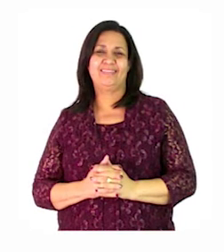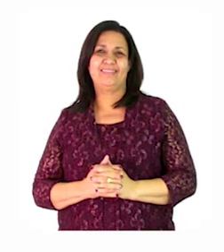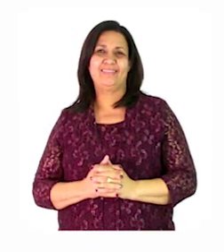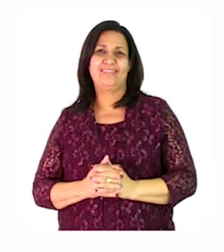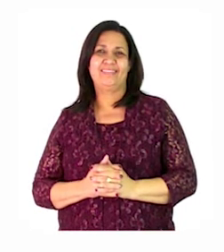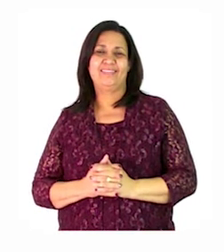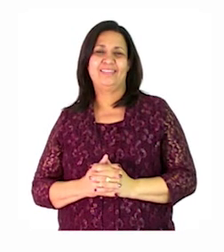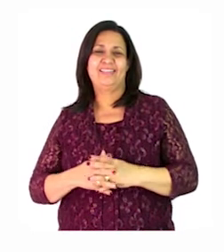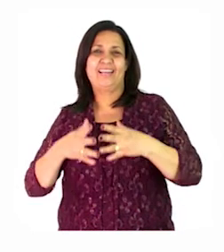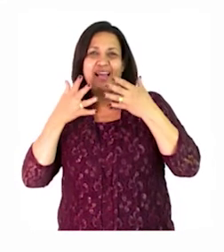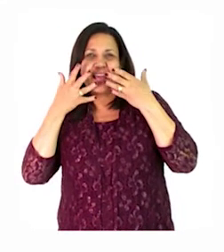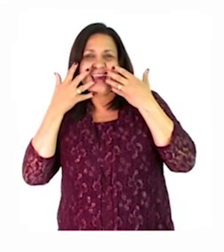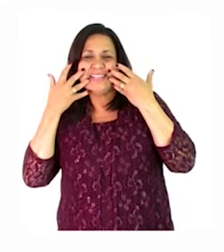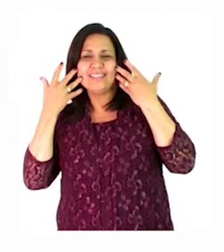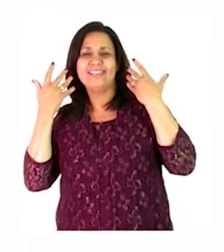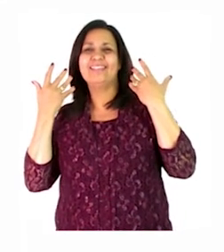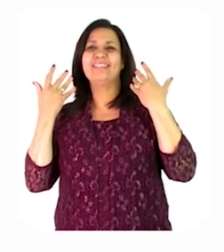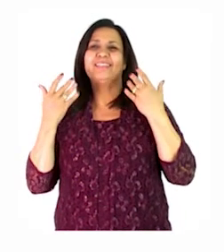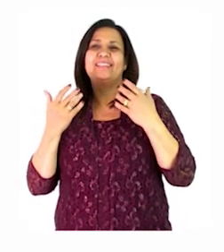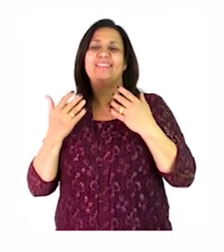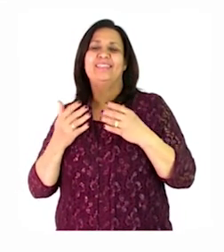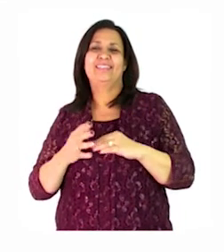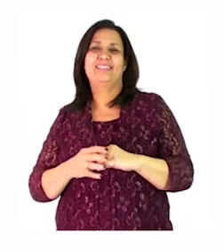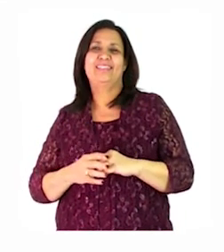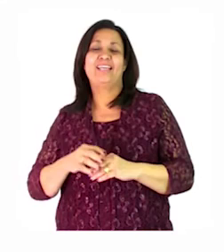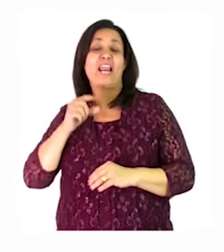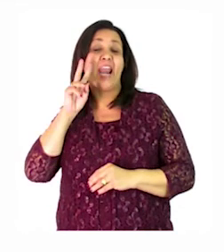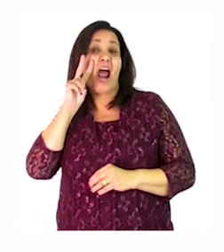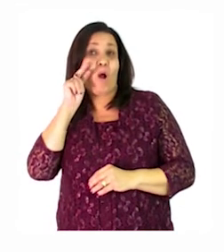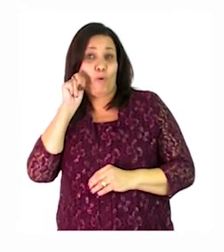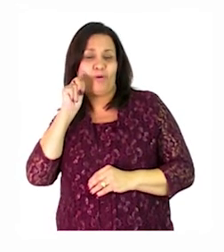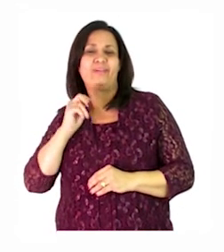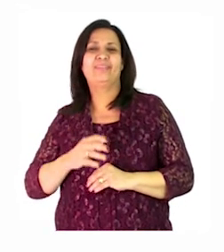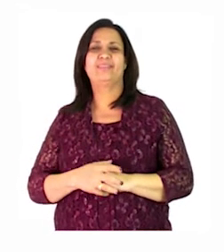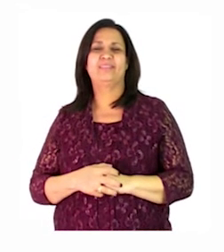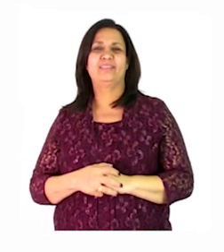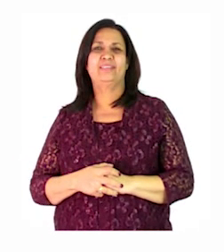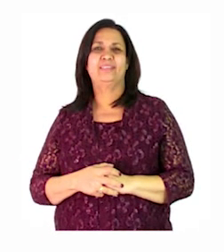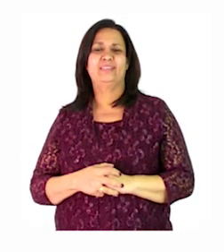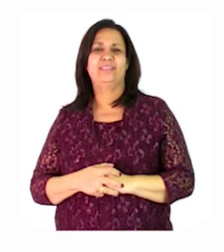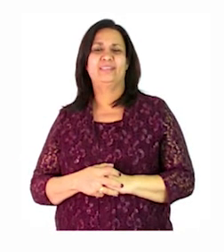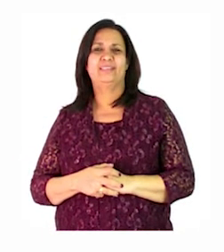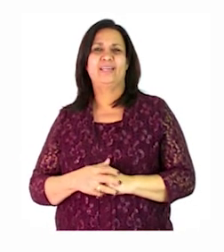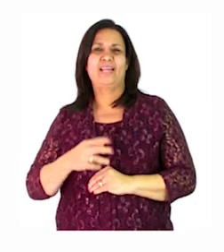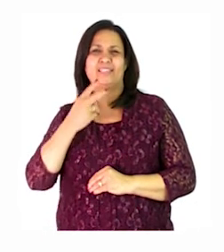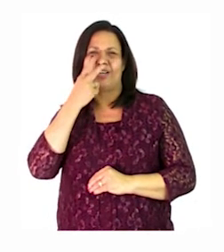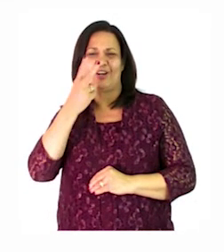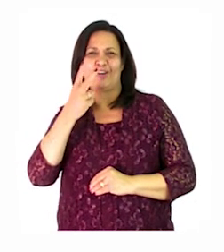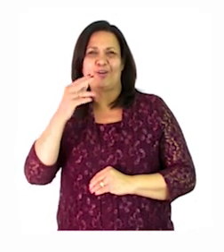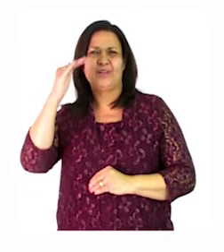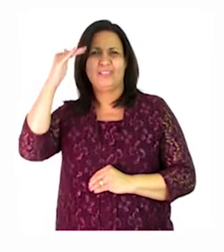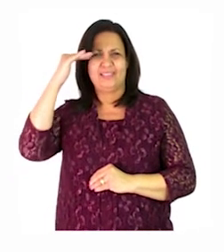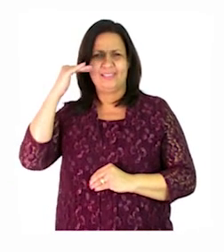cat or kitten is a noun. Now let's look at the pictures in the